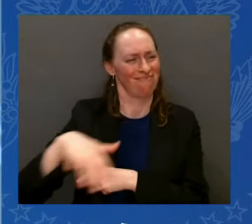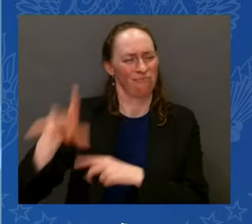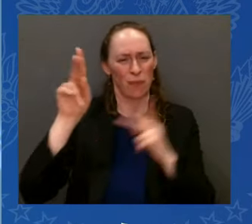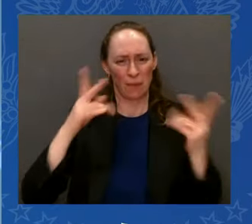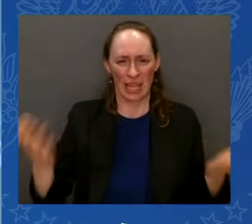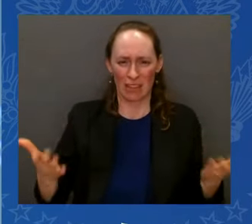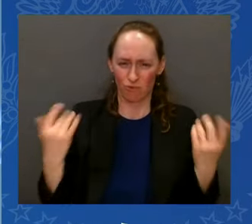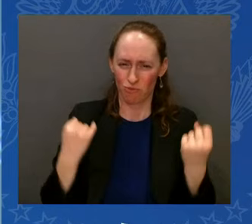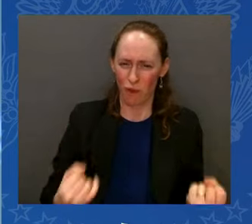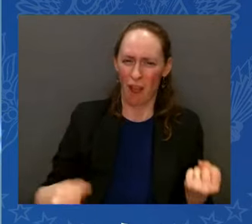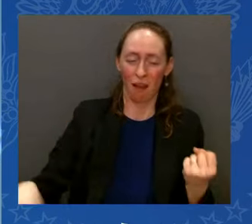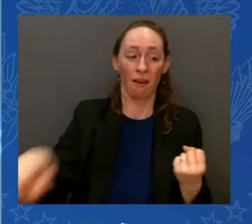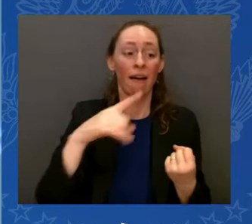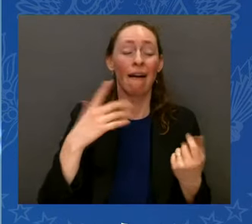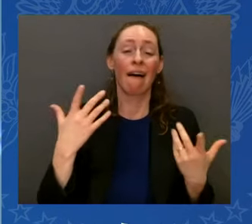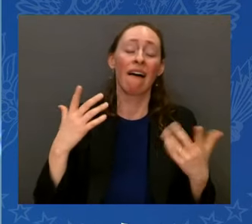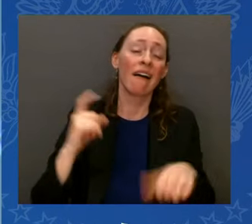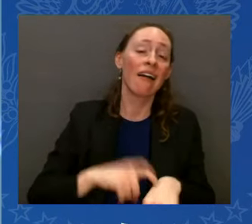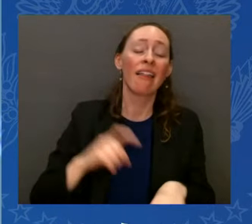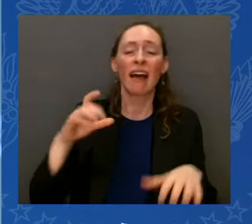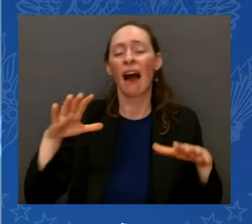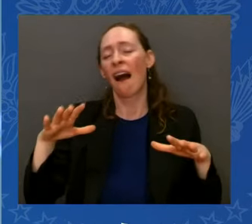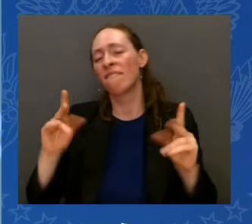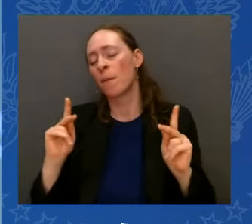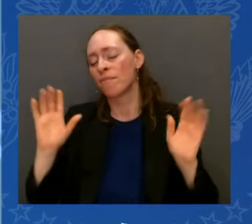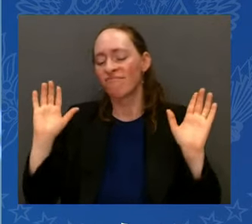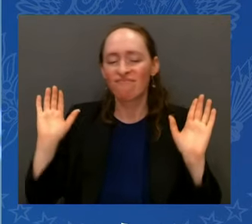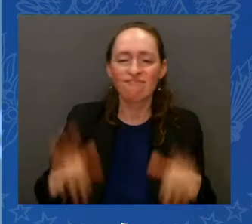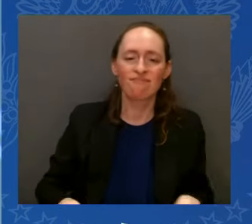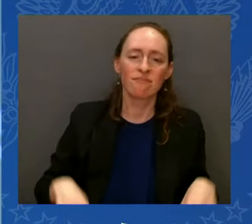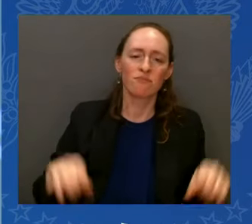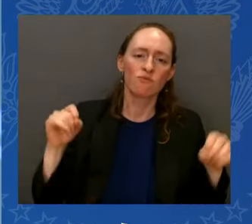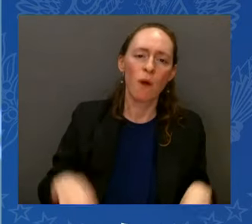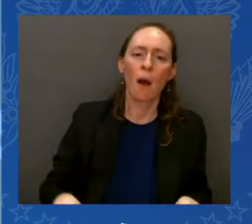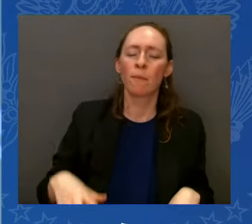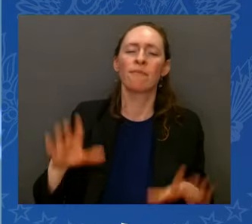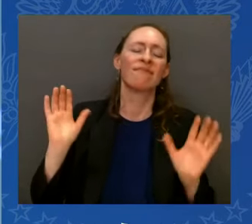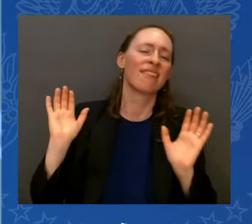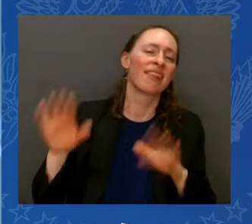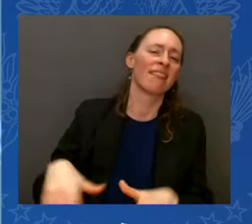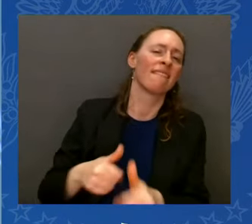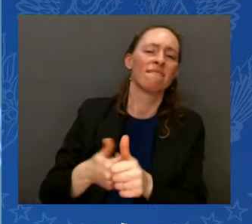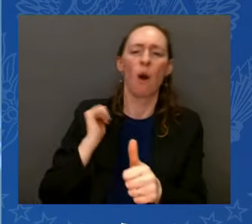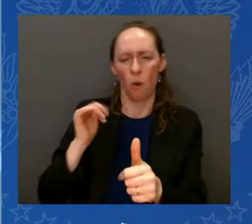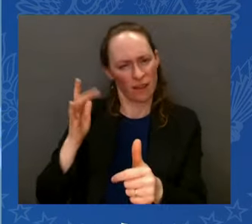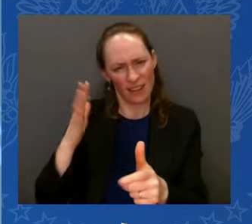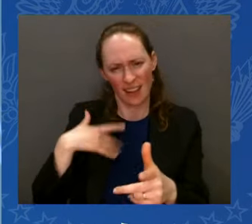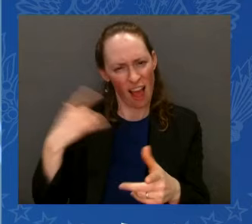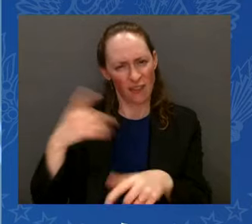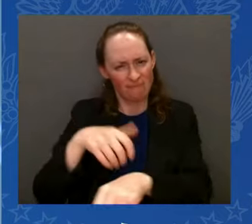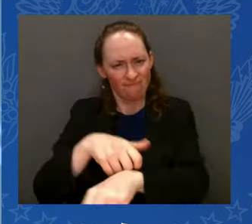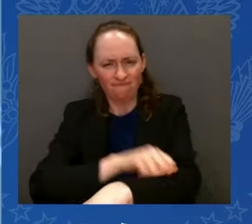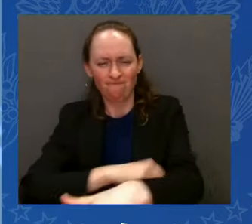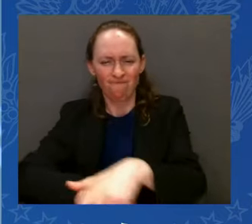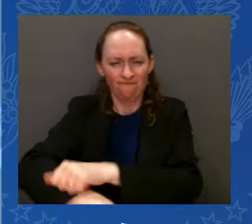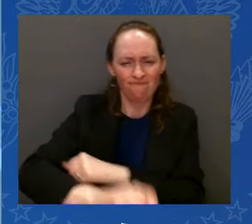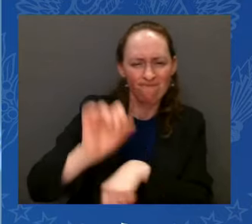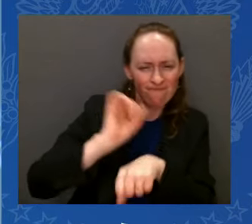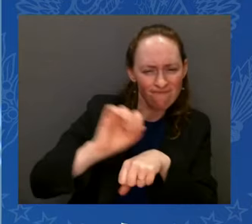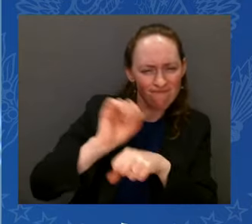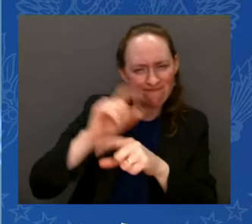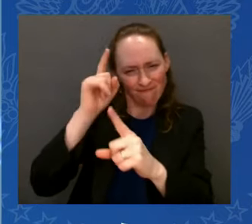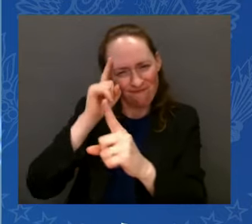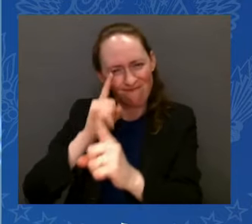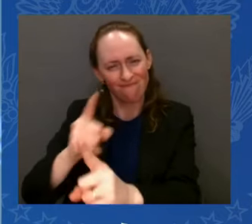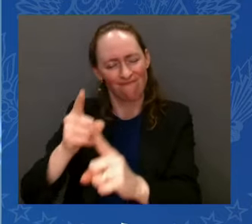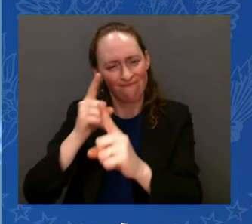down, never backs away, never stops. I mean it. We have an incredible country, and there's nothing